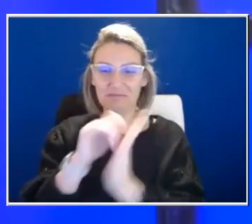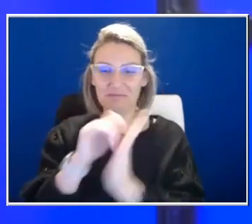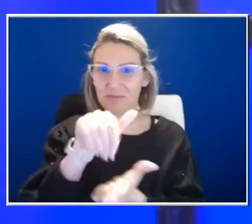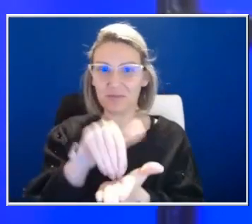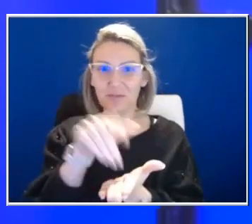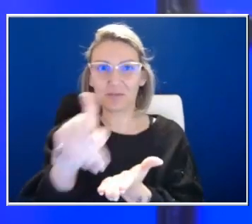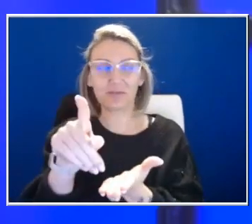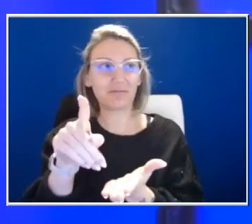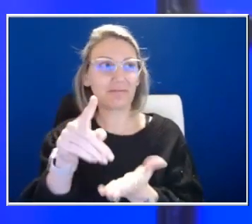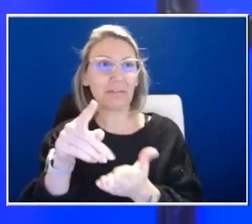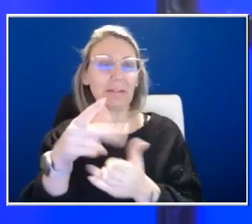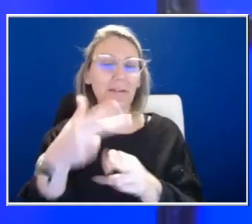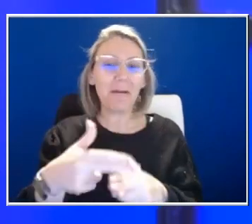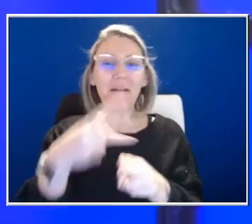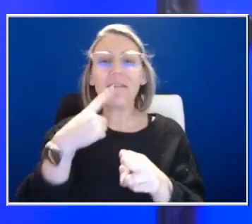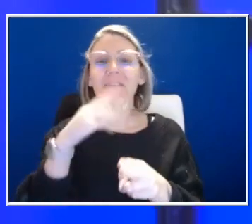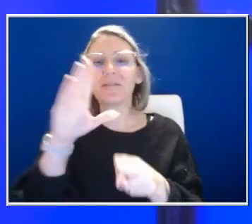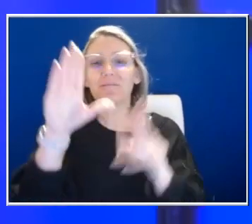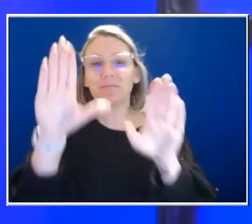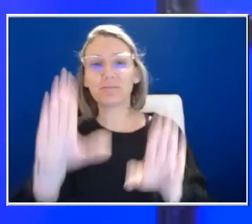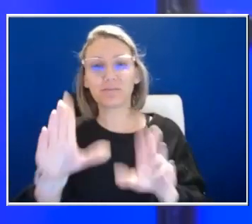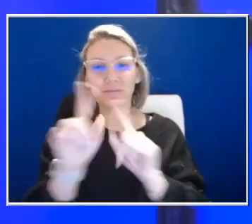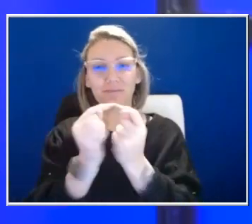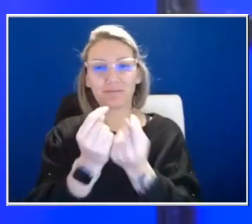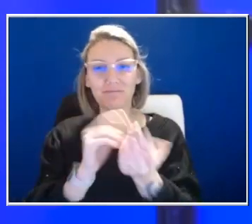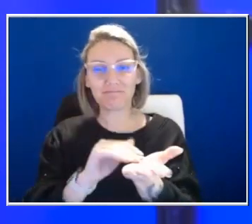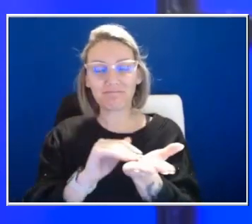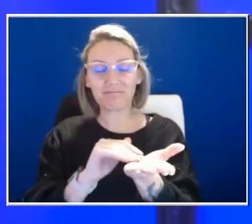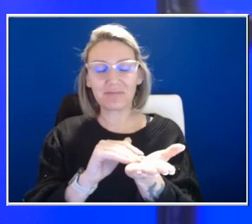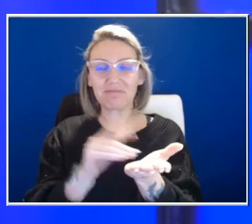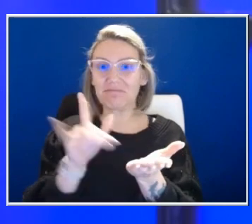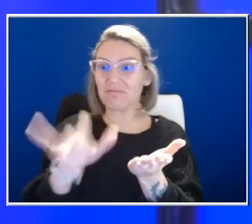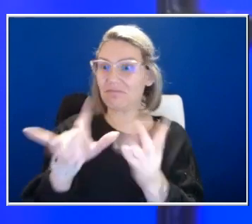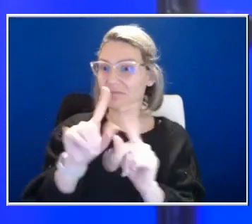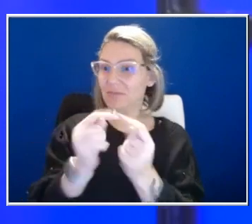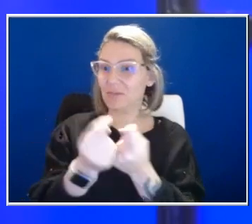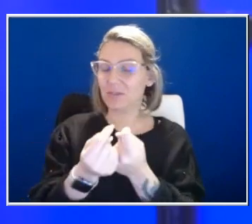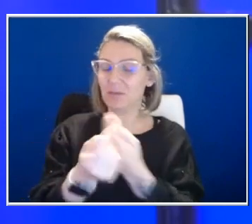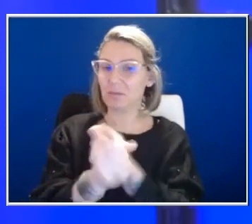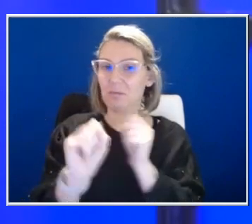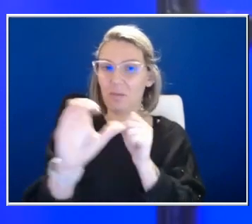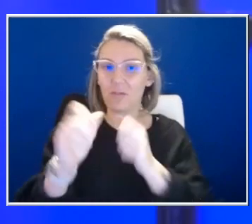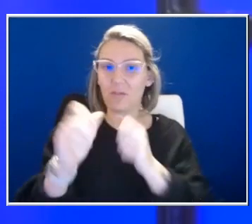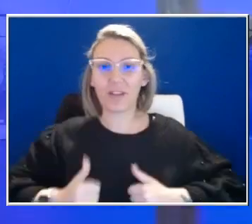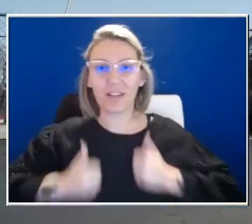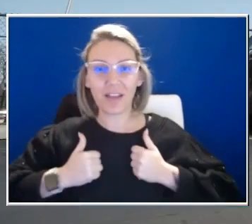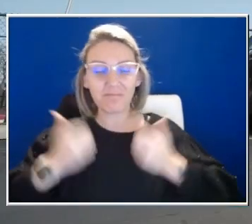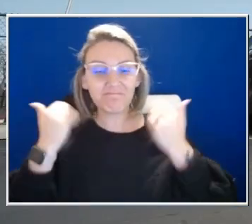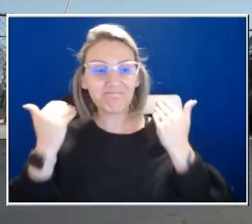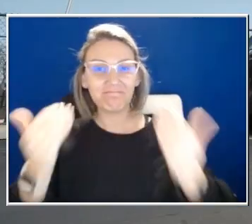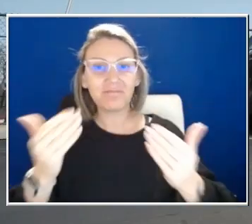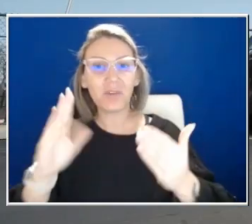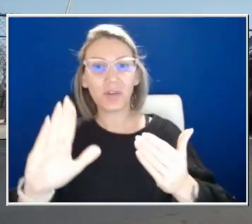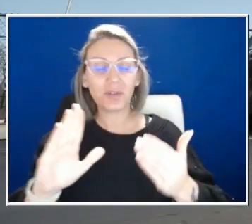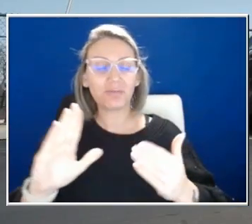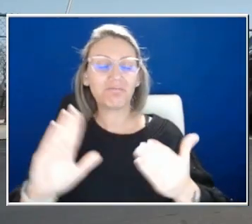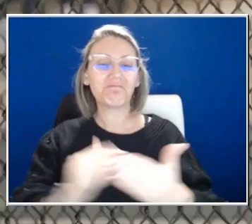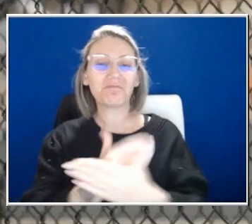doctors. That team saved her life, allowing her to pursue her new mission in life.